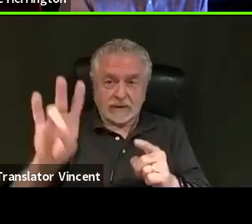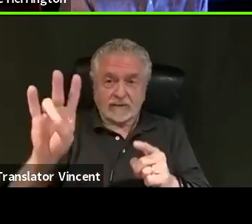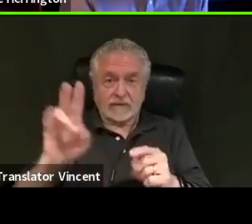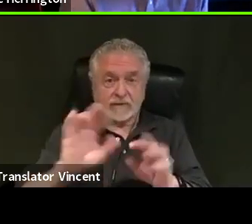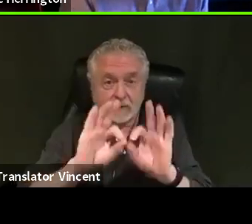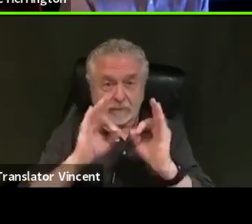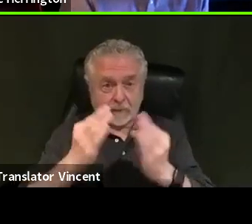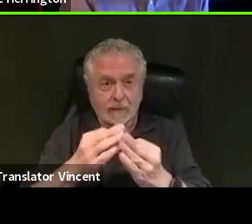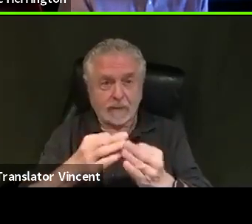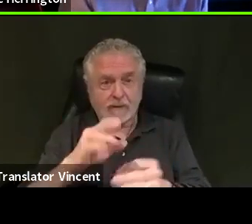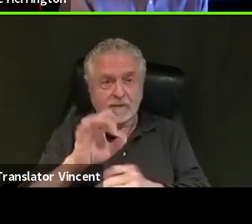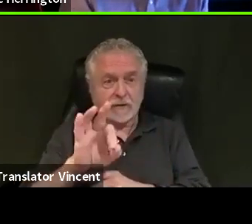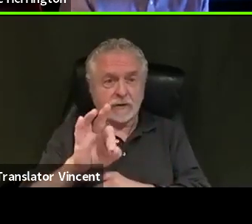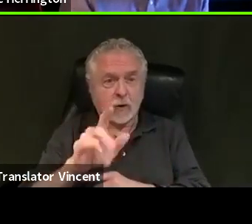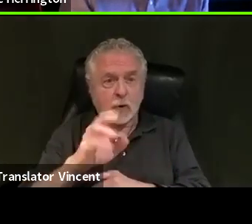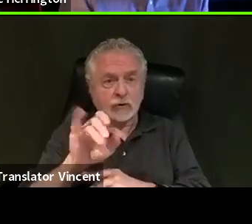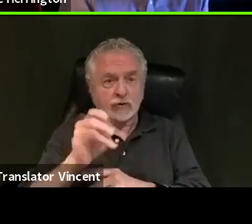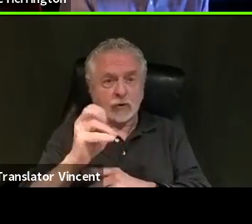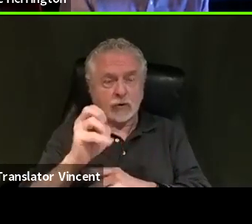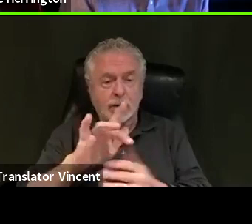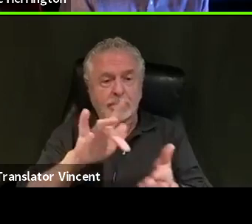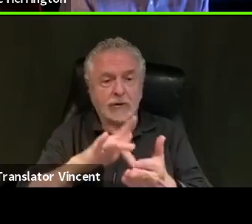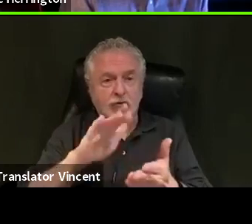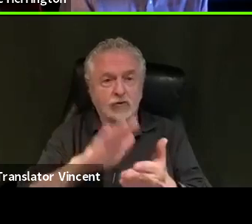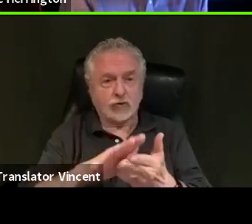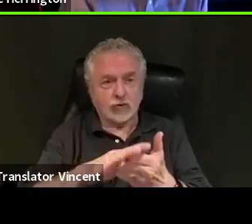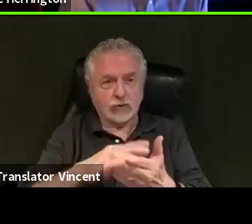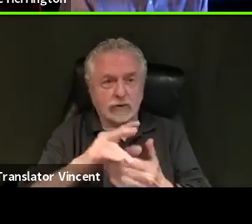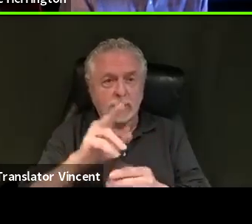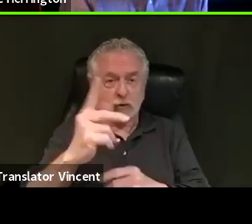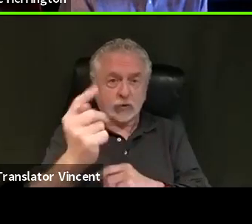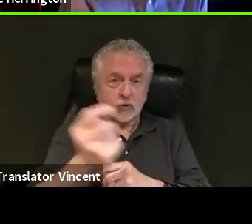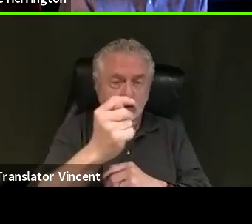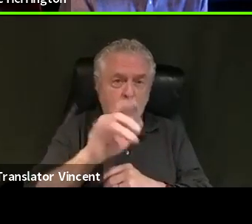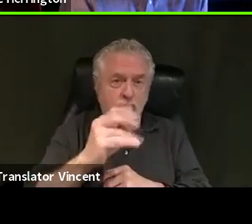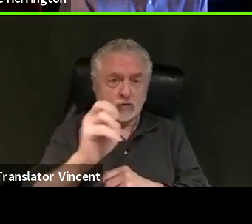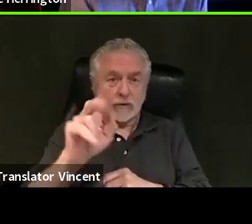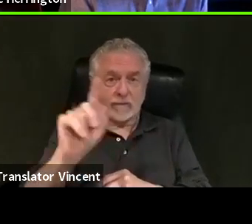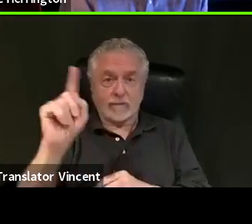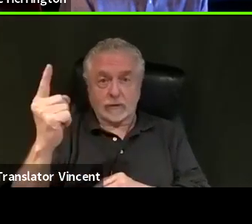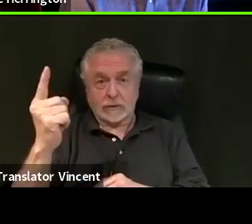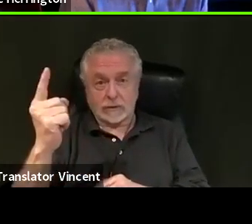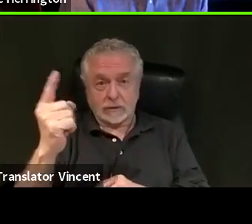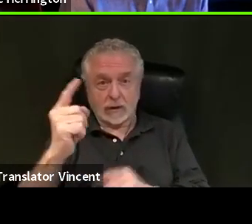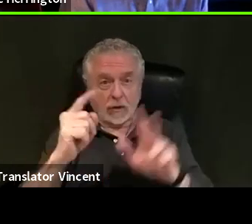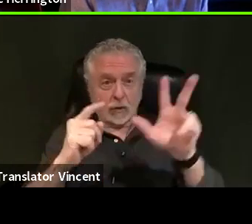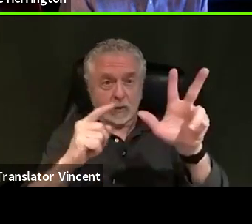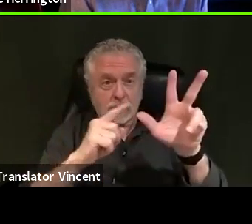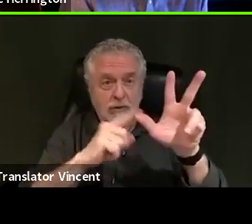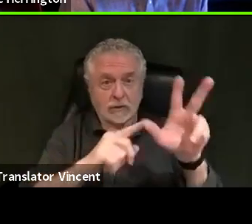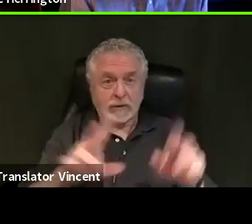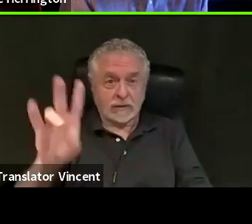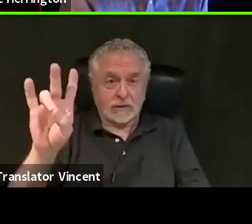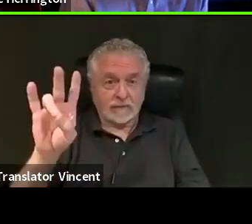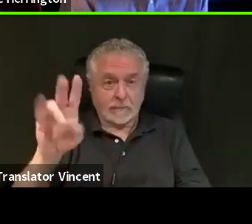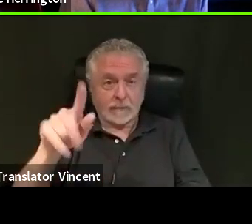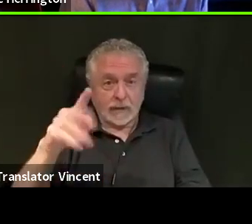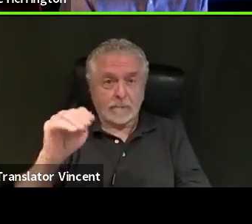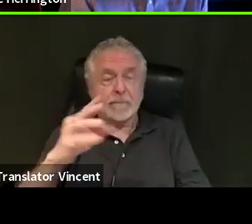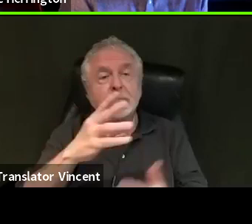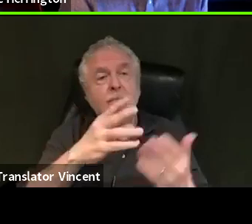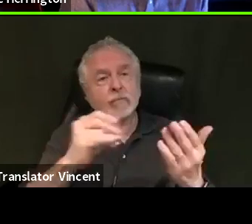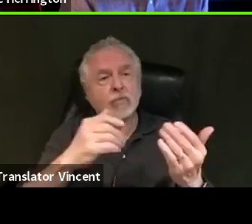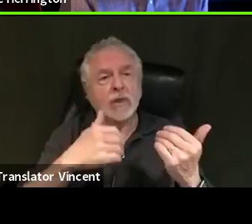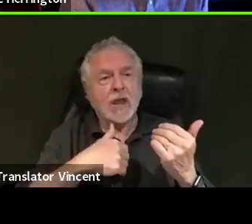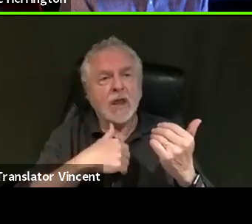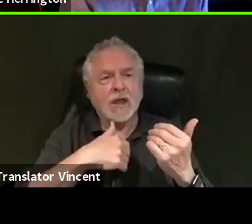families. Lawrence Jones Middle School is Tuesday, June 1st from 3 to 7 p.m. And we